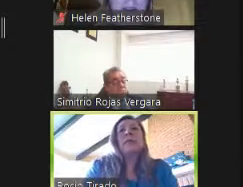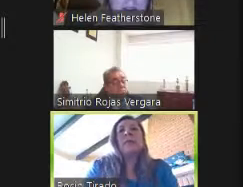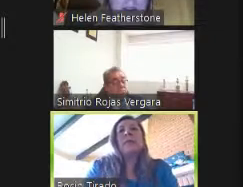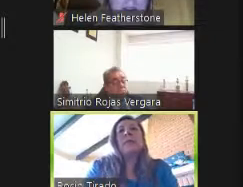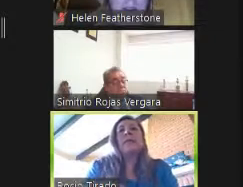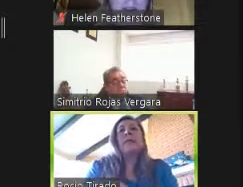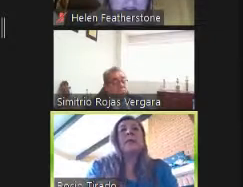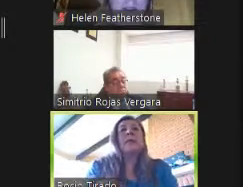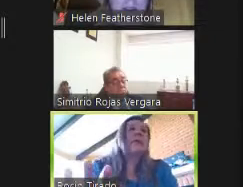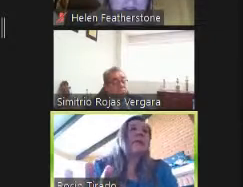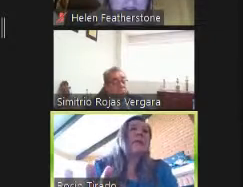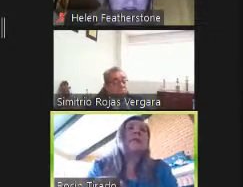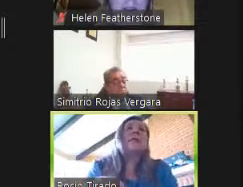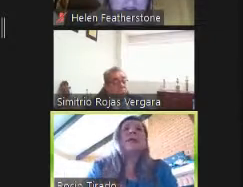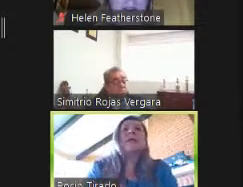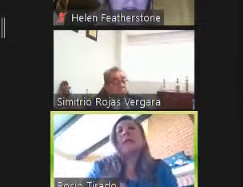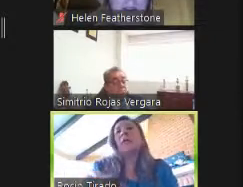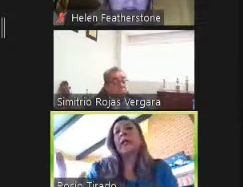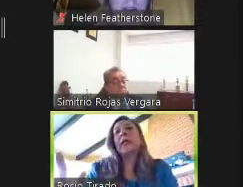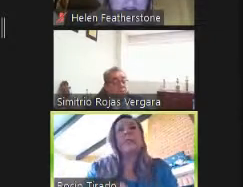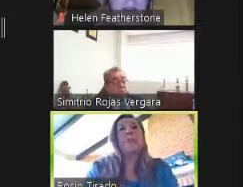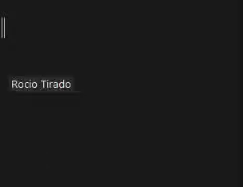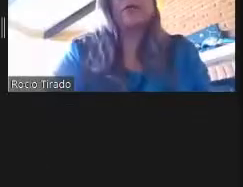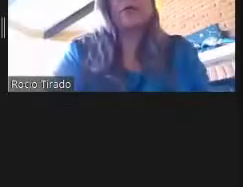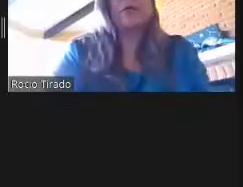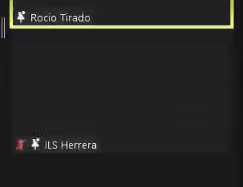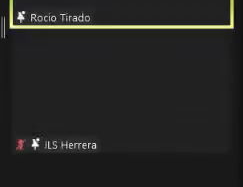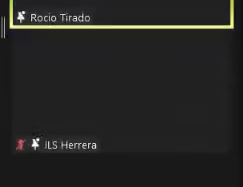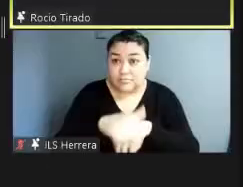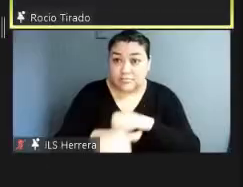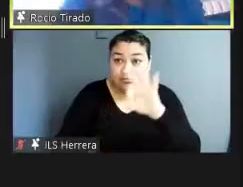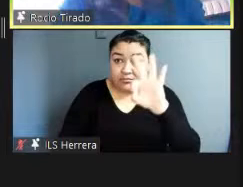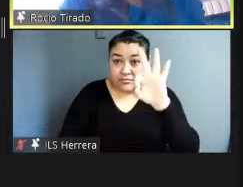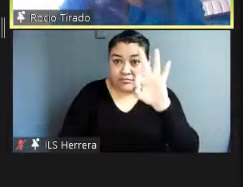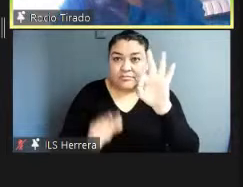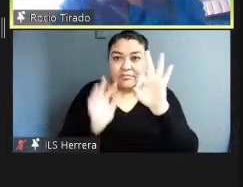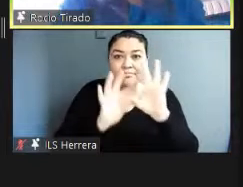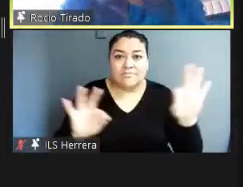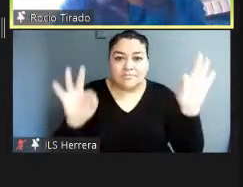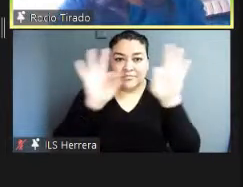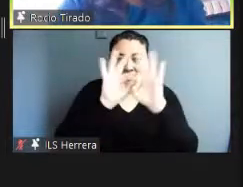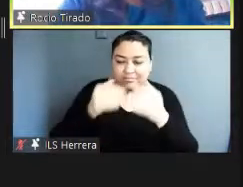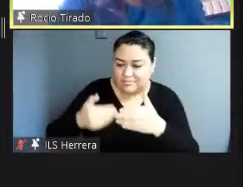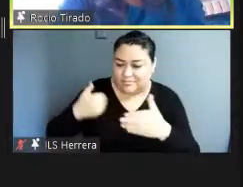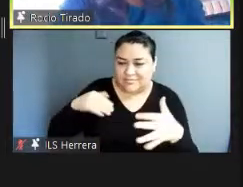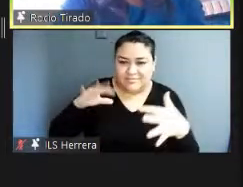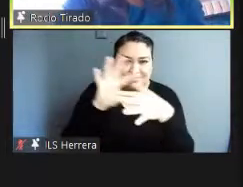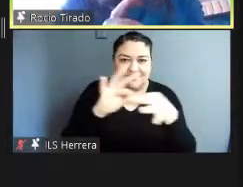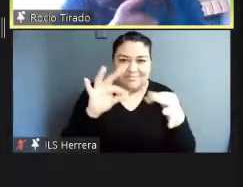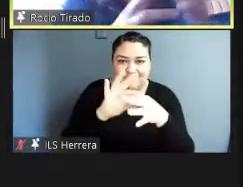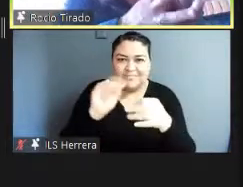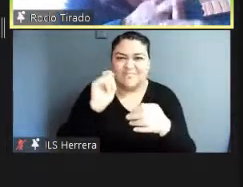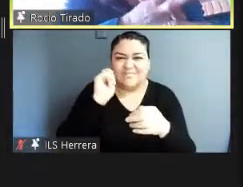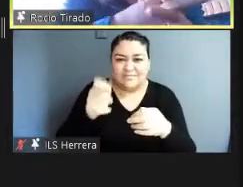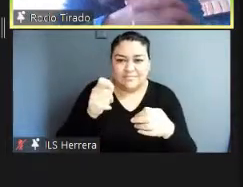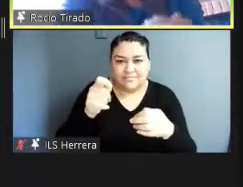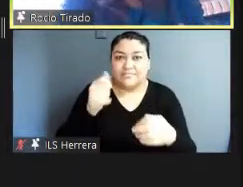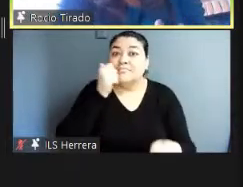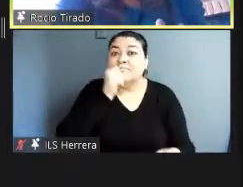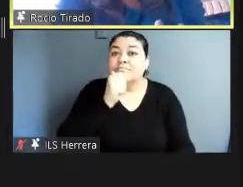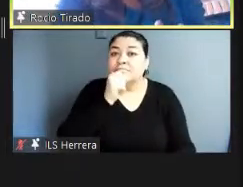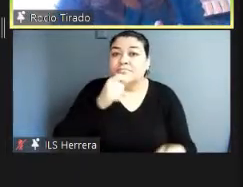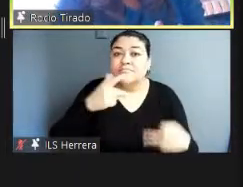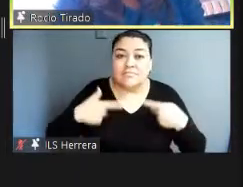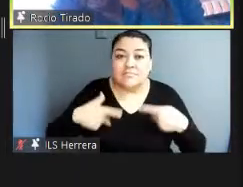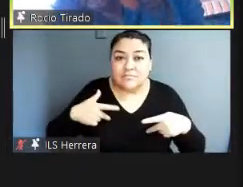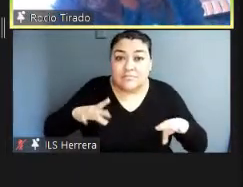major points, number 3 seems to me as very relevant. This is something that other speakers address,